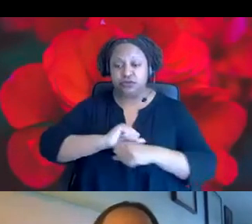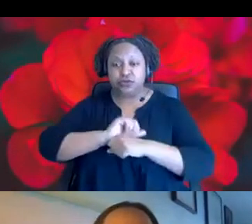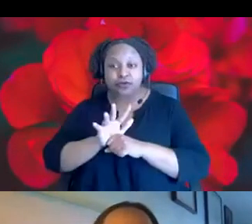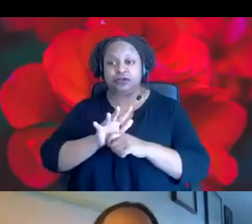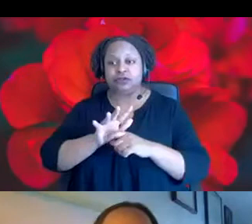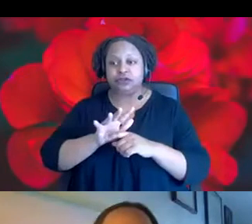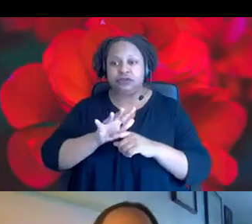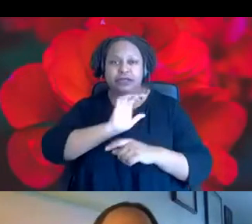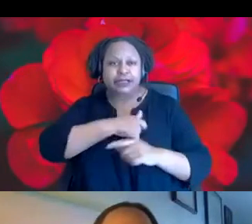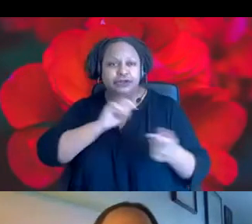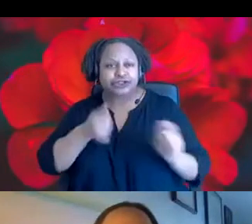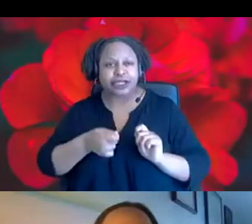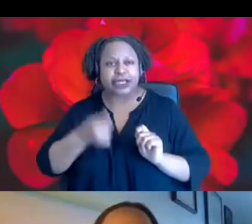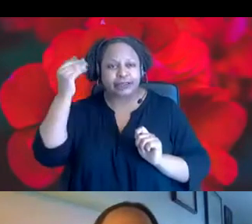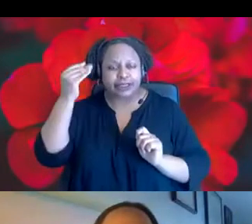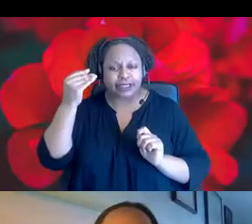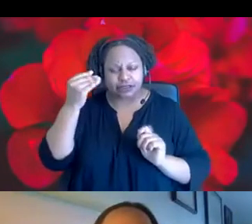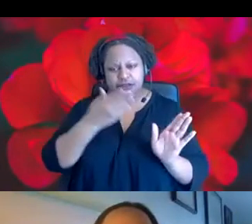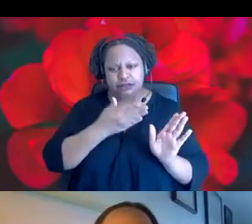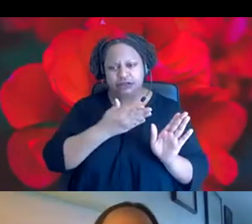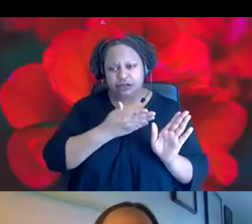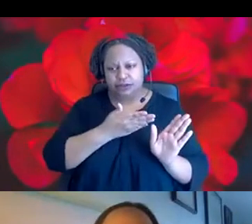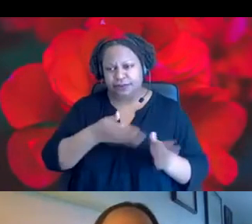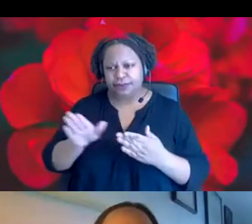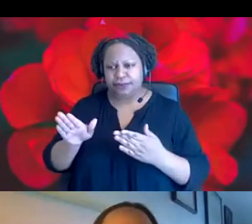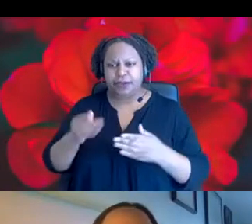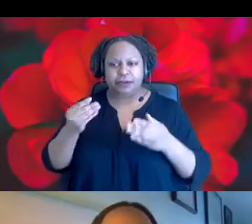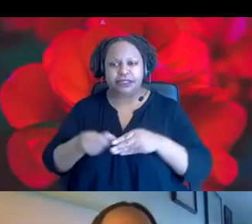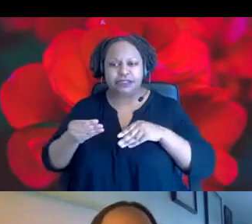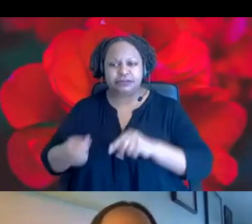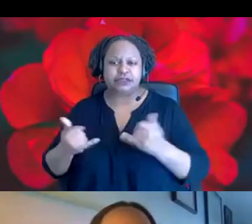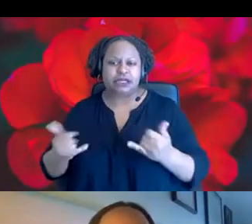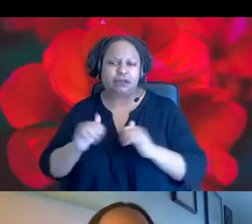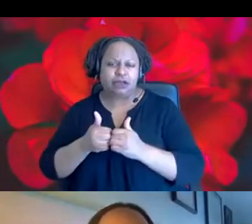Anyone want to pick up on that? Anise, I'm curious from an independent point of view, what you think about that?